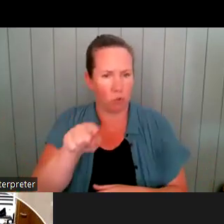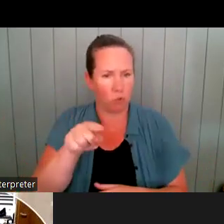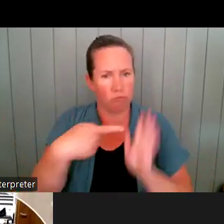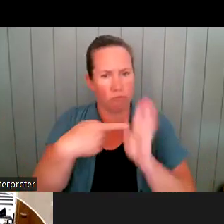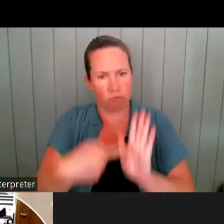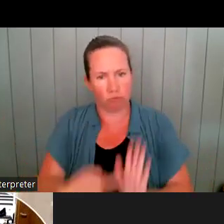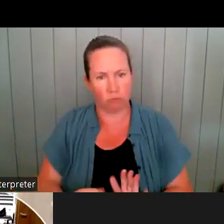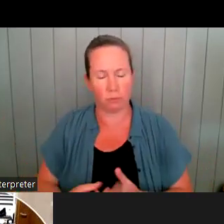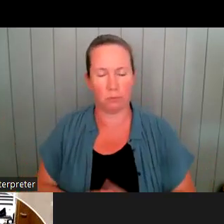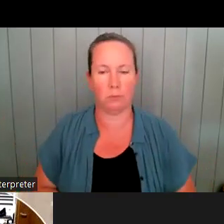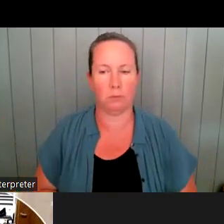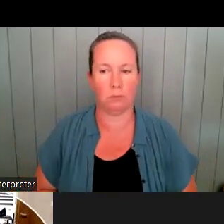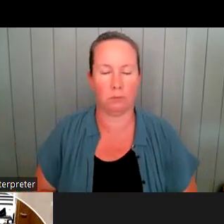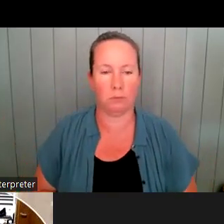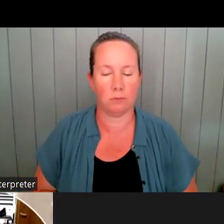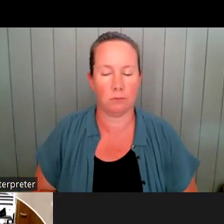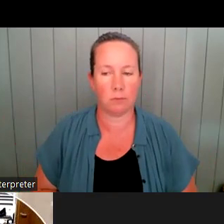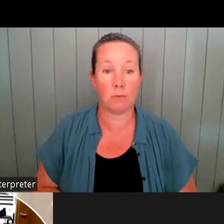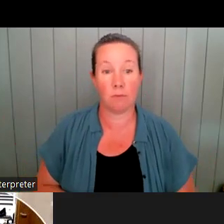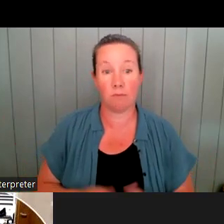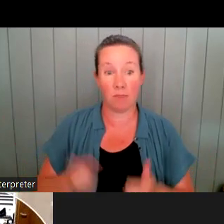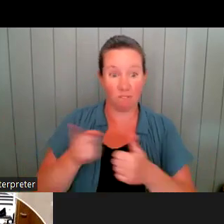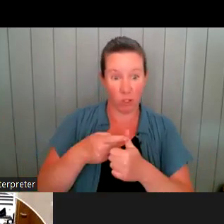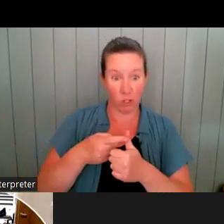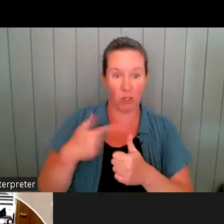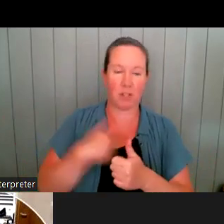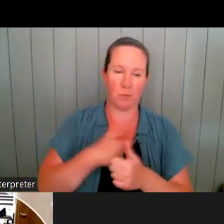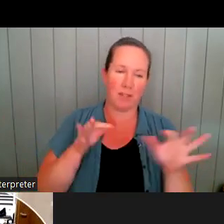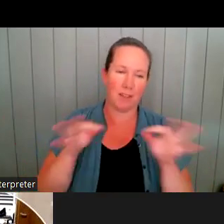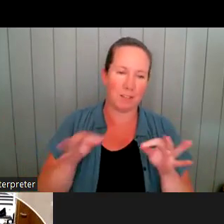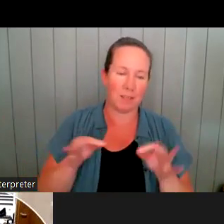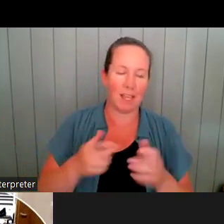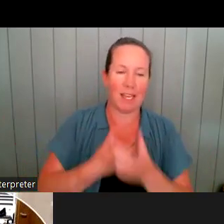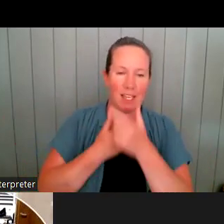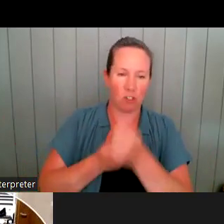talking about the interest profiler.